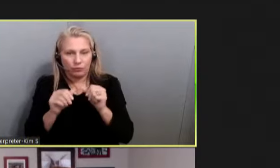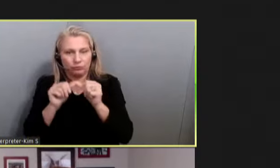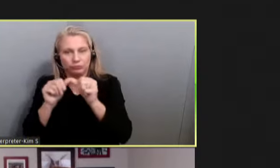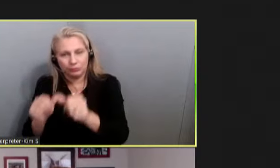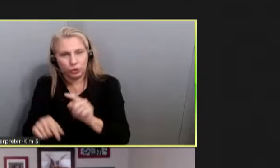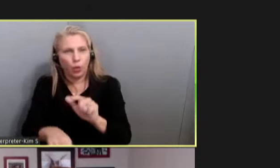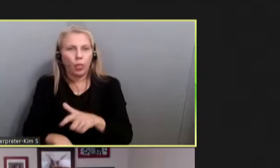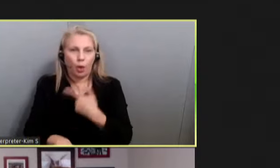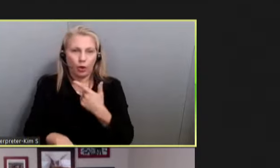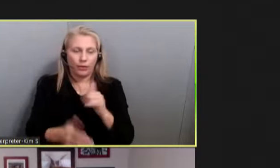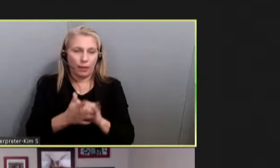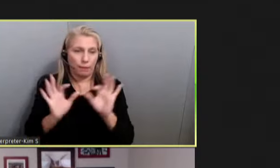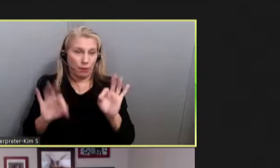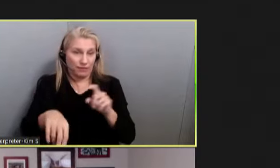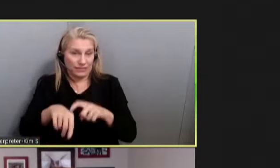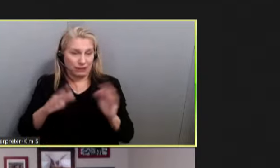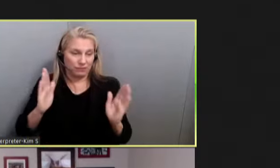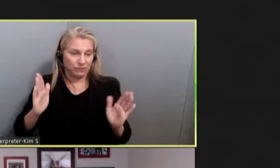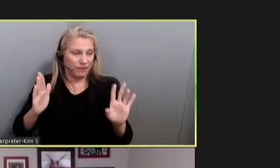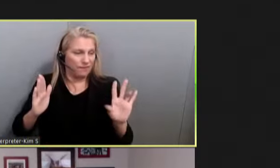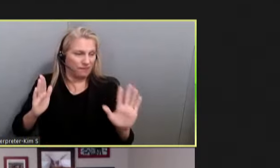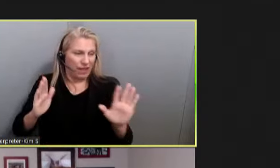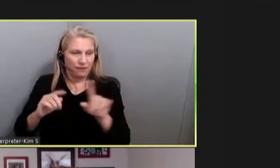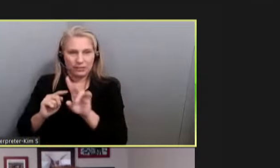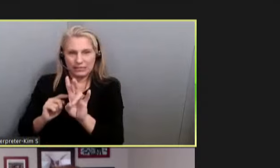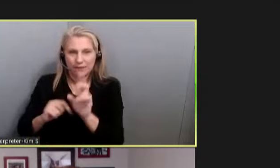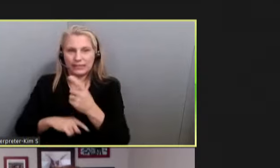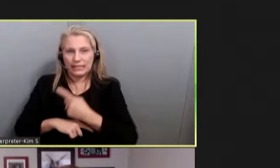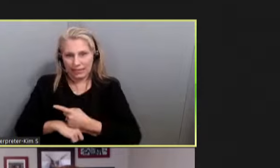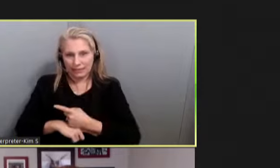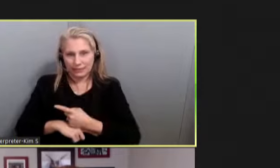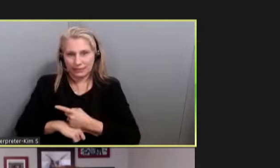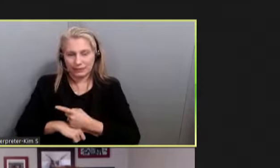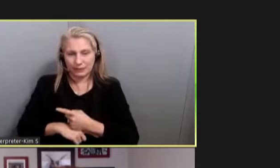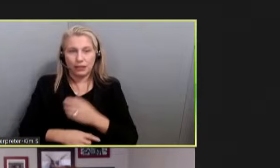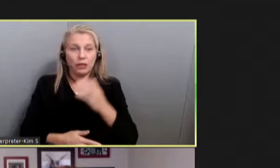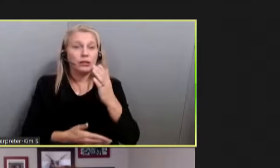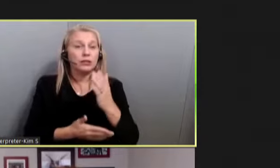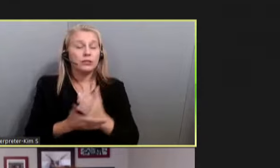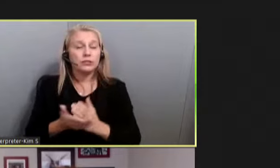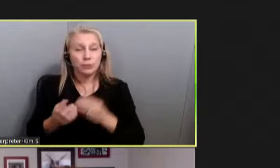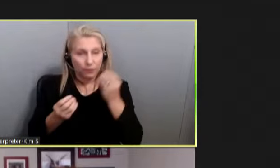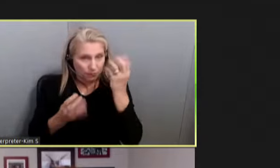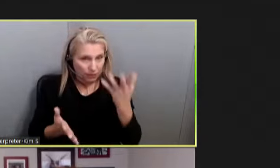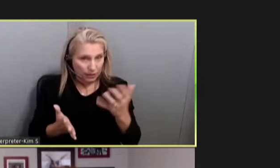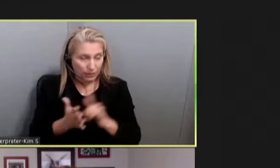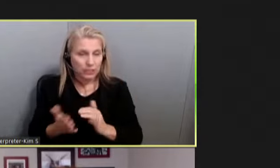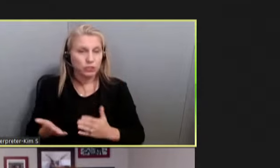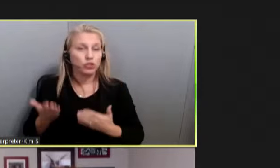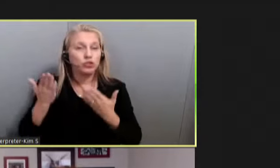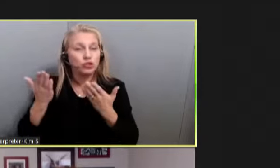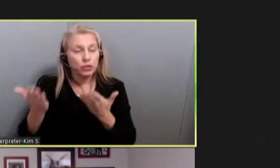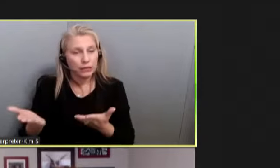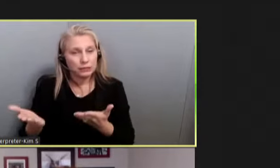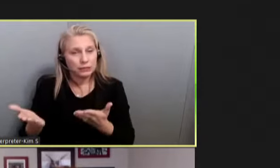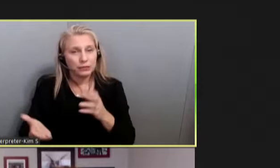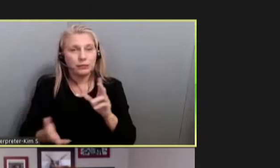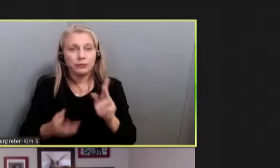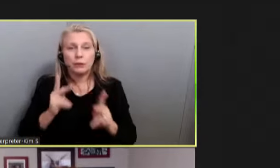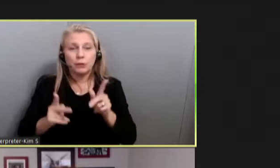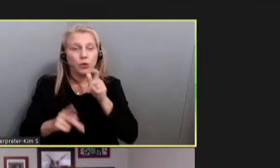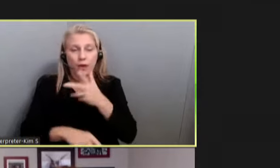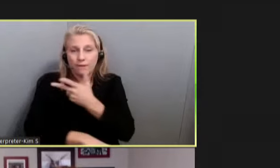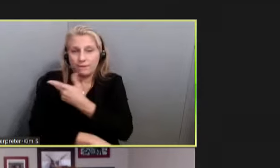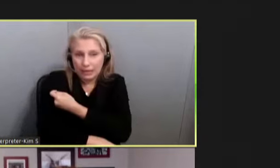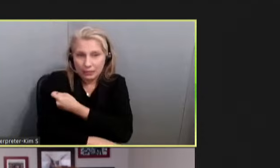really that ideal time frame is probably about 5 to 7 days. There is some literature that has suggested that when individuals who are